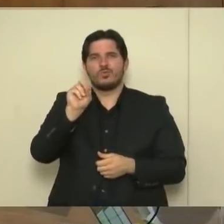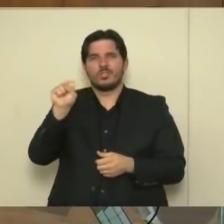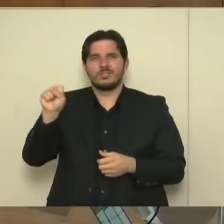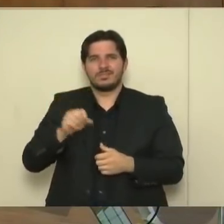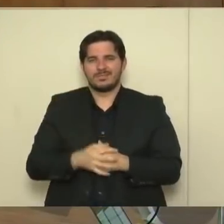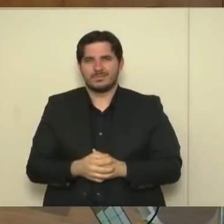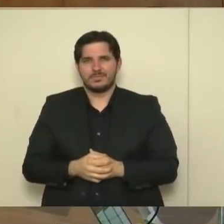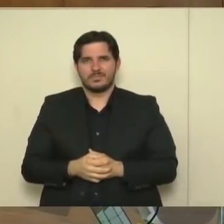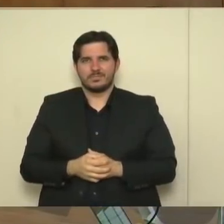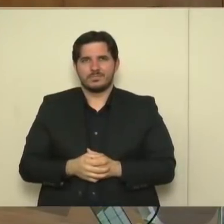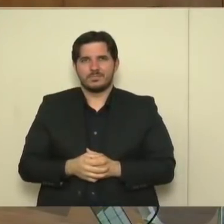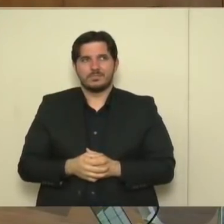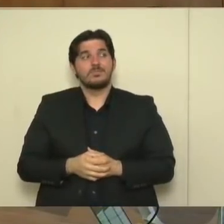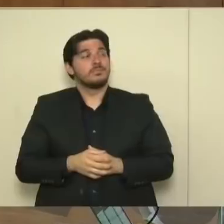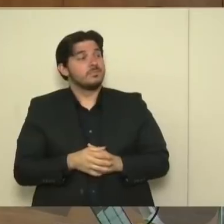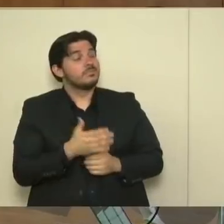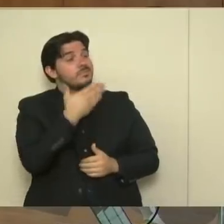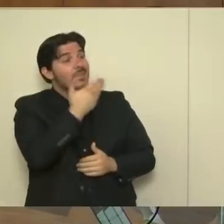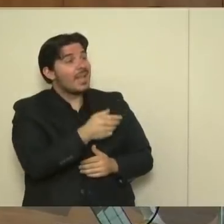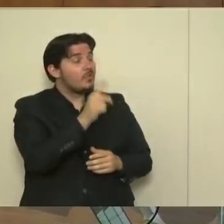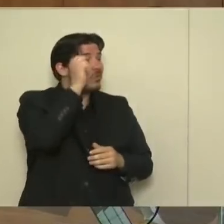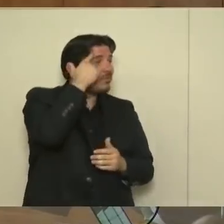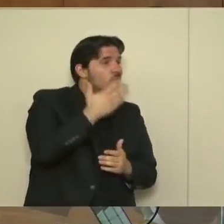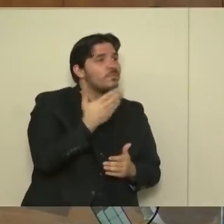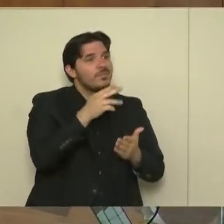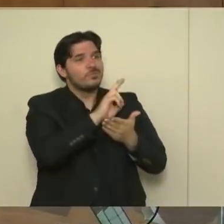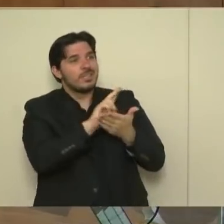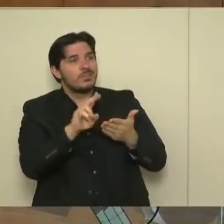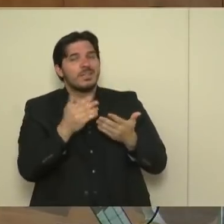Thank you, Governor and Secretary. Next, I'll go to Chris